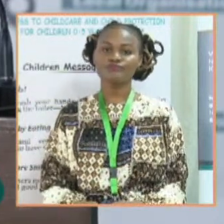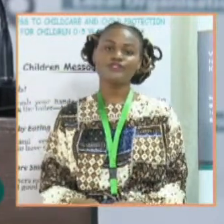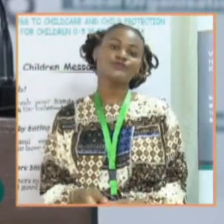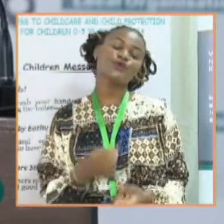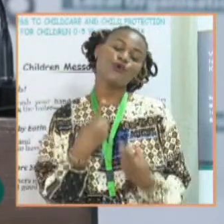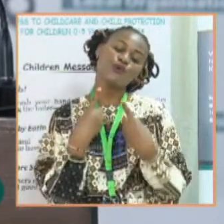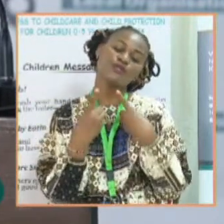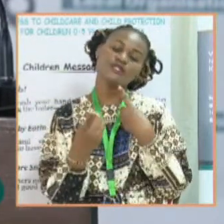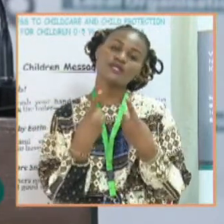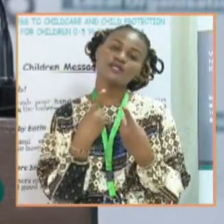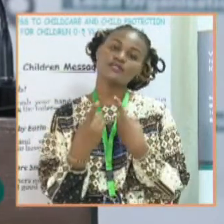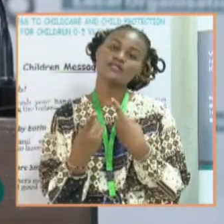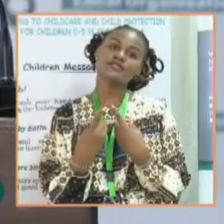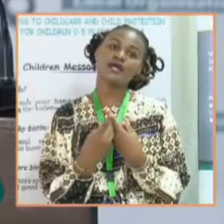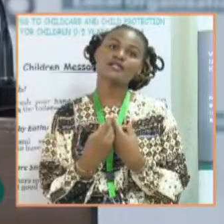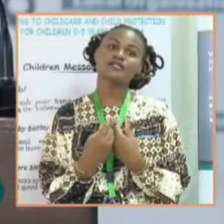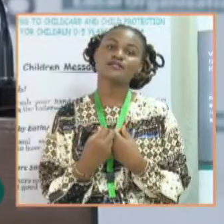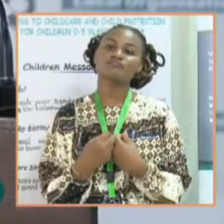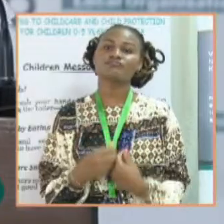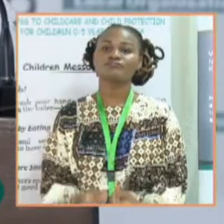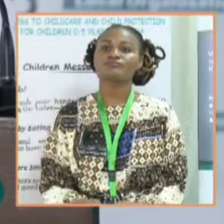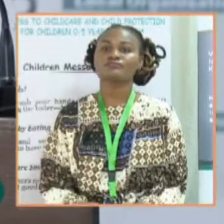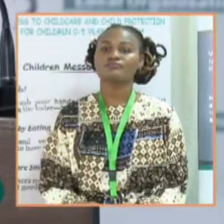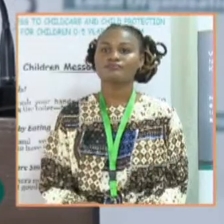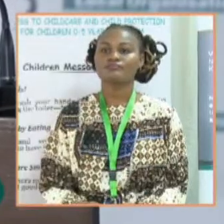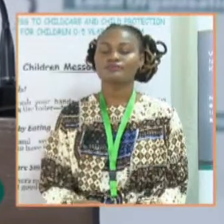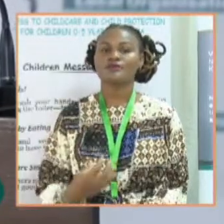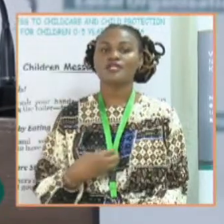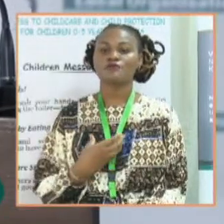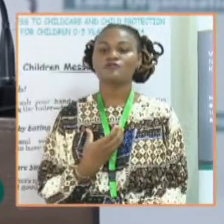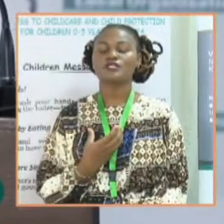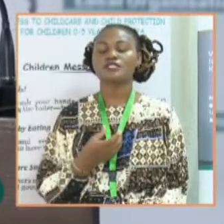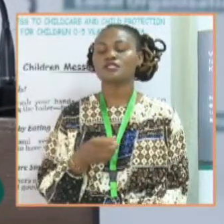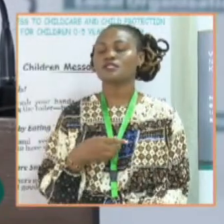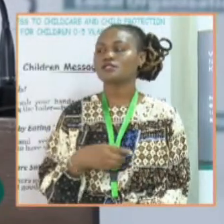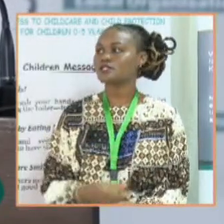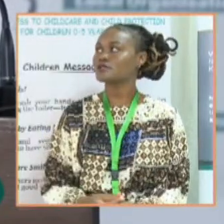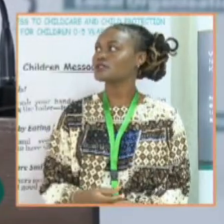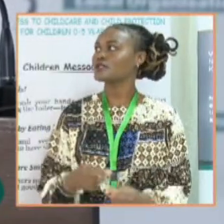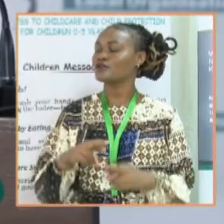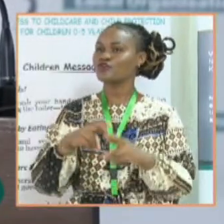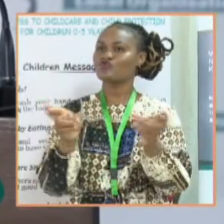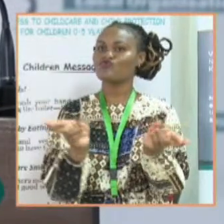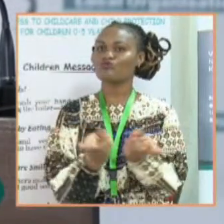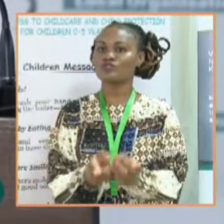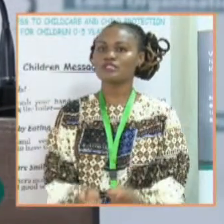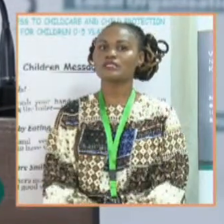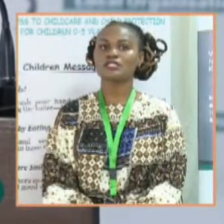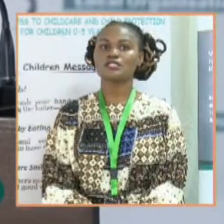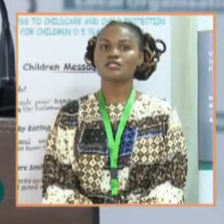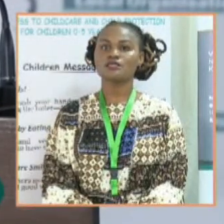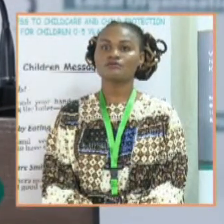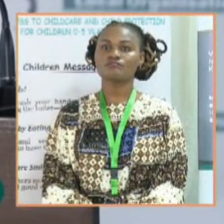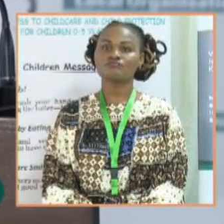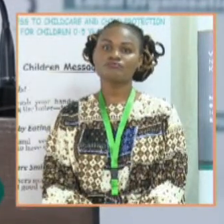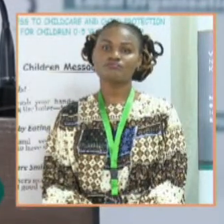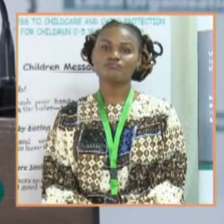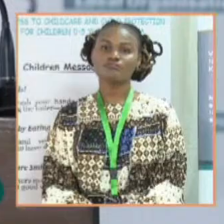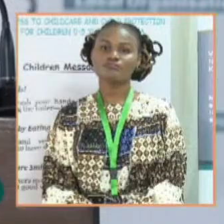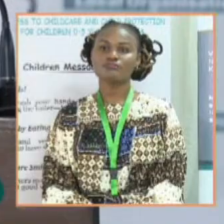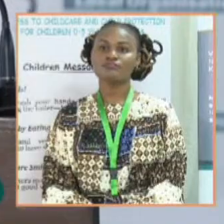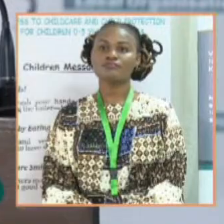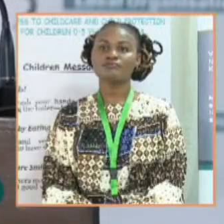talking, visit the booths, keep visiting them during breaks. So, Barbara, this is your cue to let the kitchen know we are